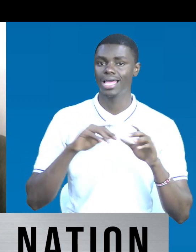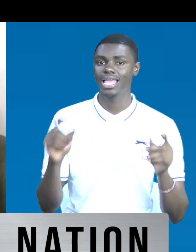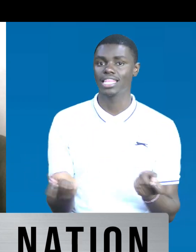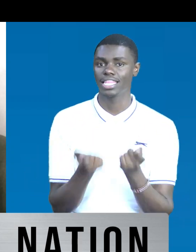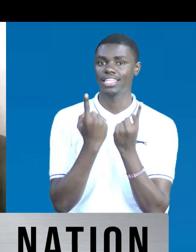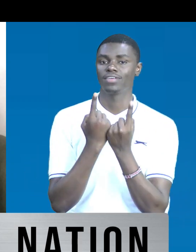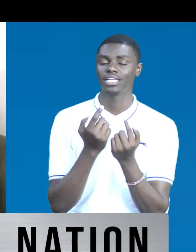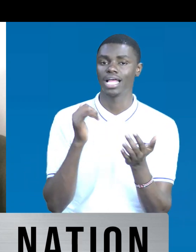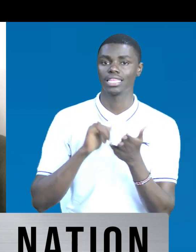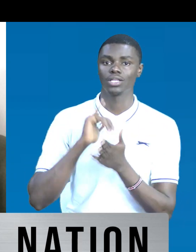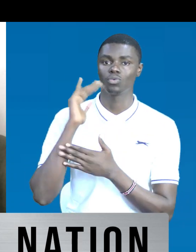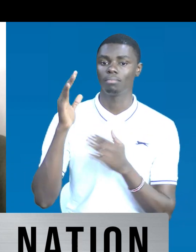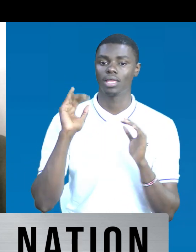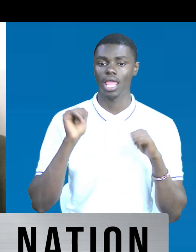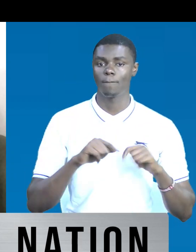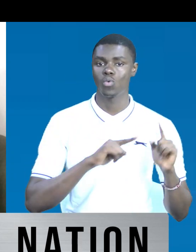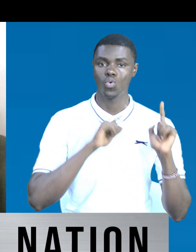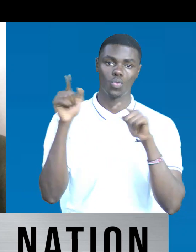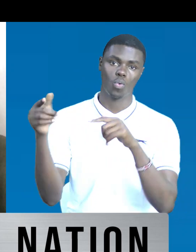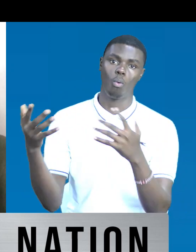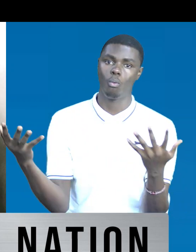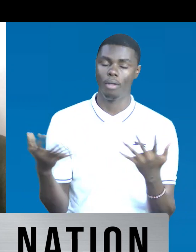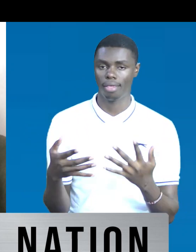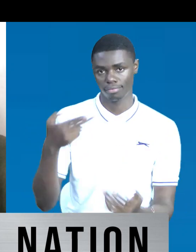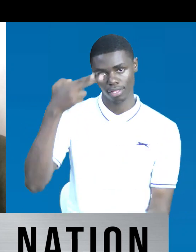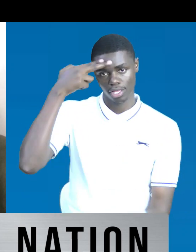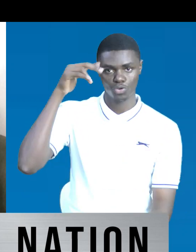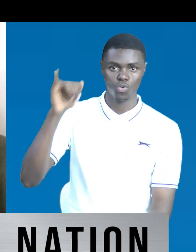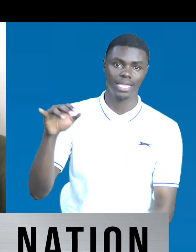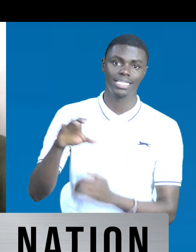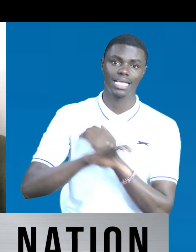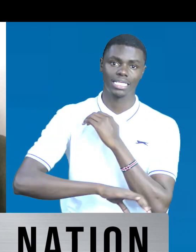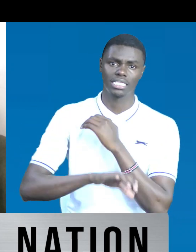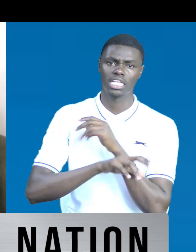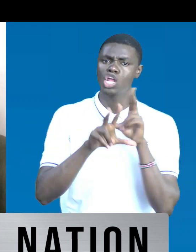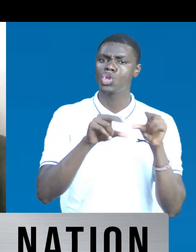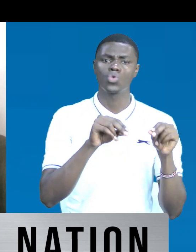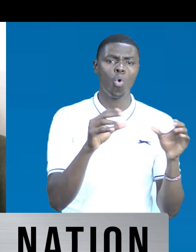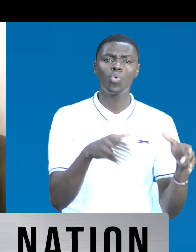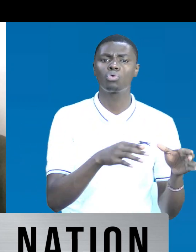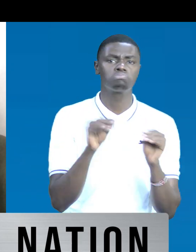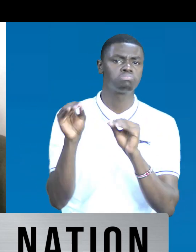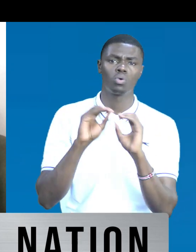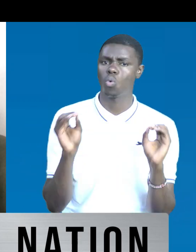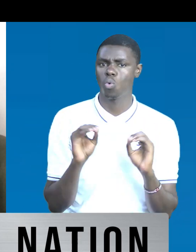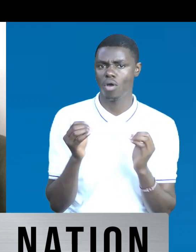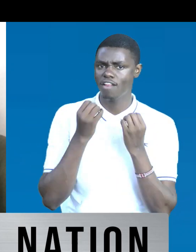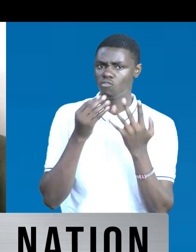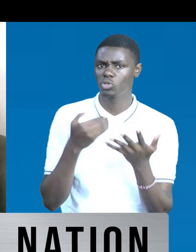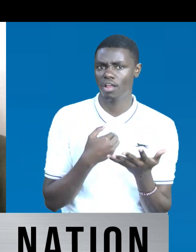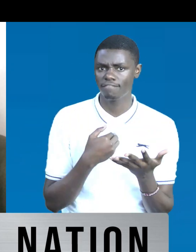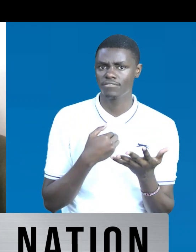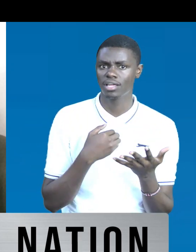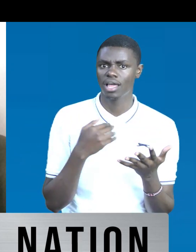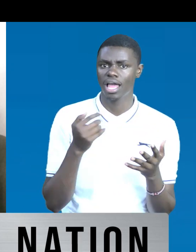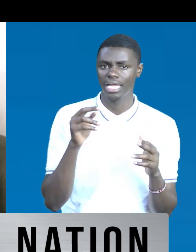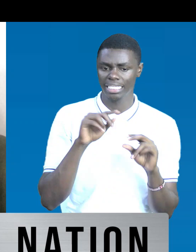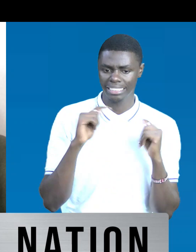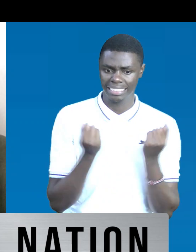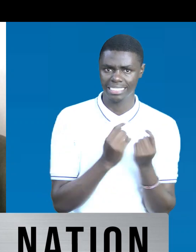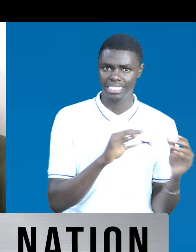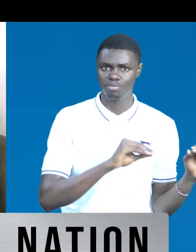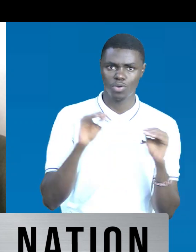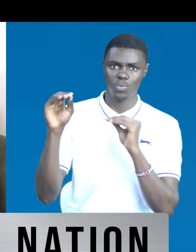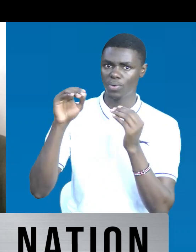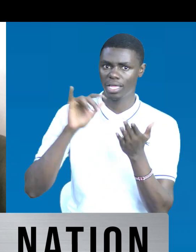that they will be able to go to Haiti. So there's no group that has left. There's been information that there's a team that has